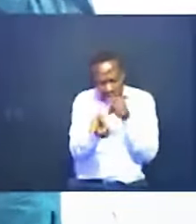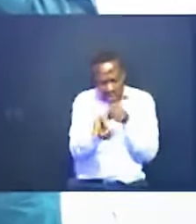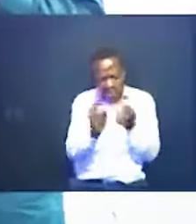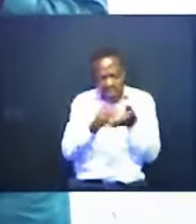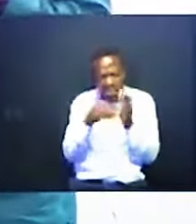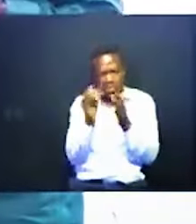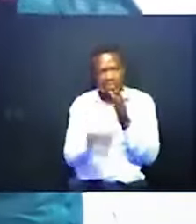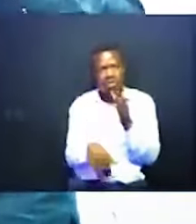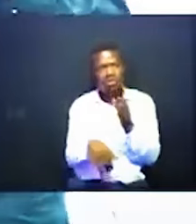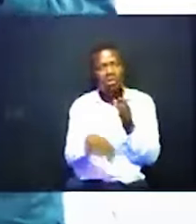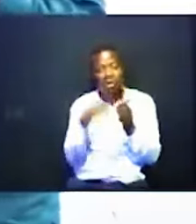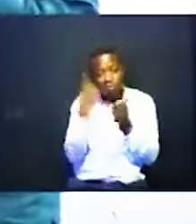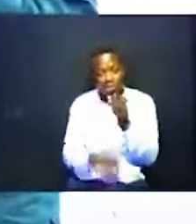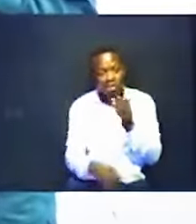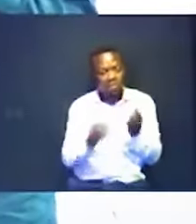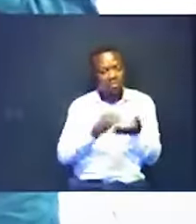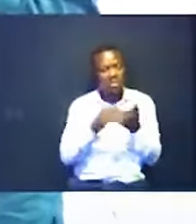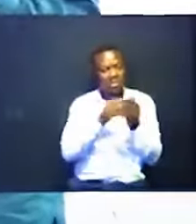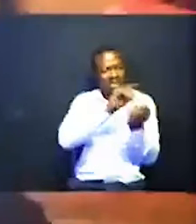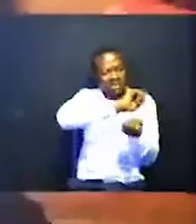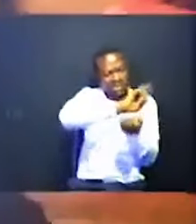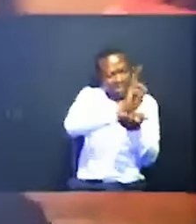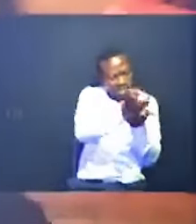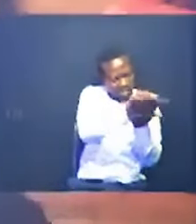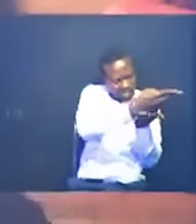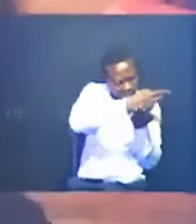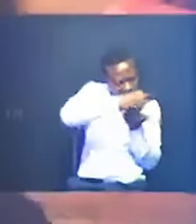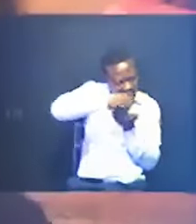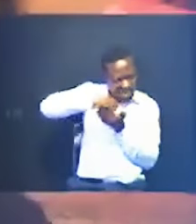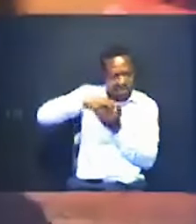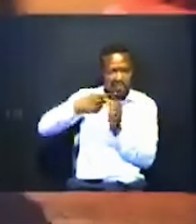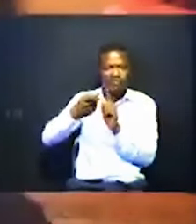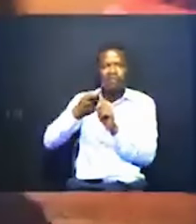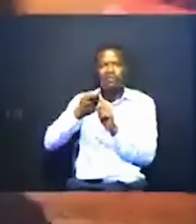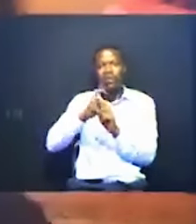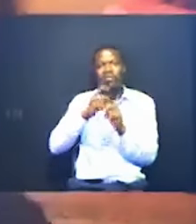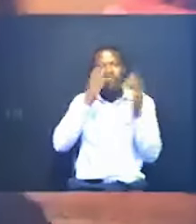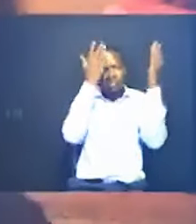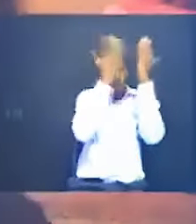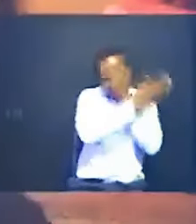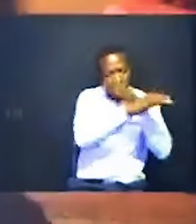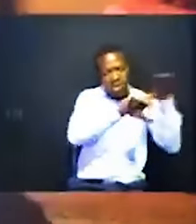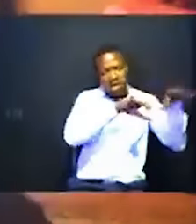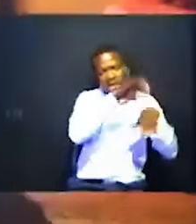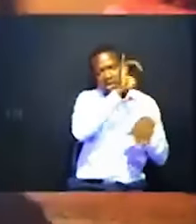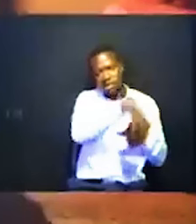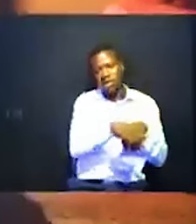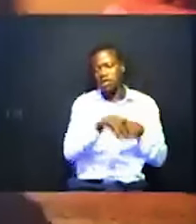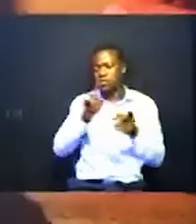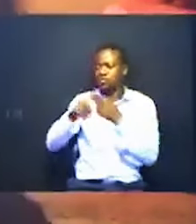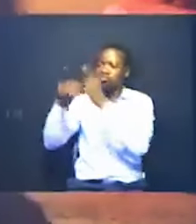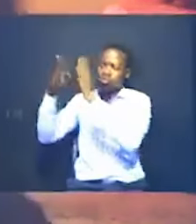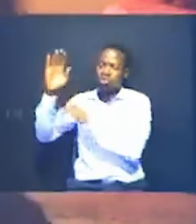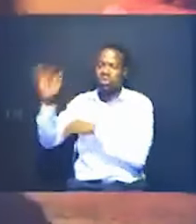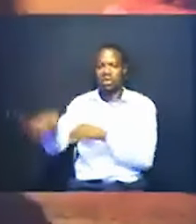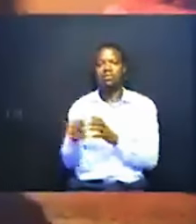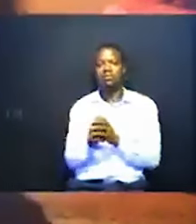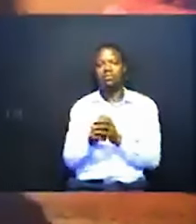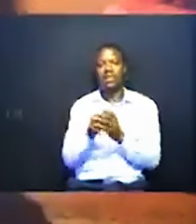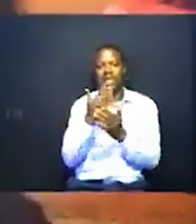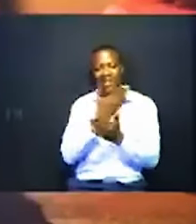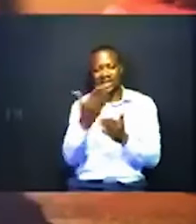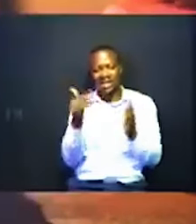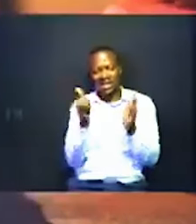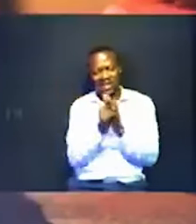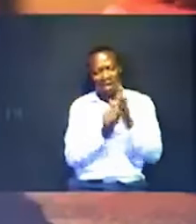works. Enti adwensakyera ene se wo dane wo ho afri sum enwuma anaso wo nwuma ho. These that are